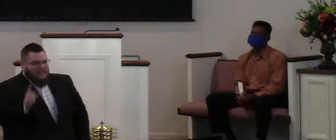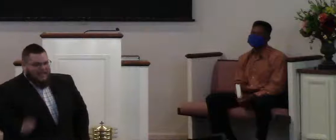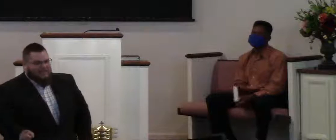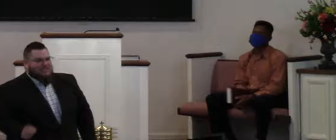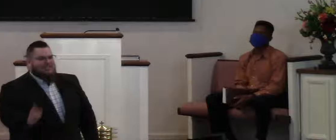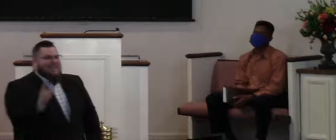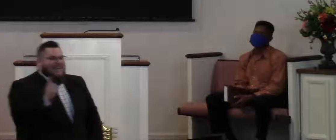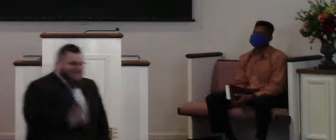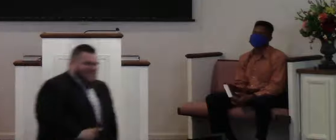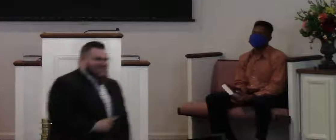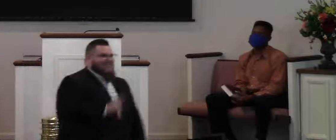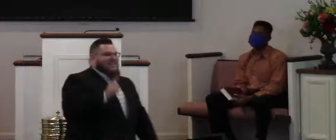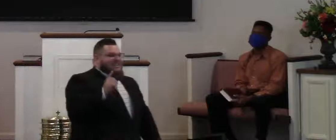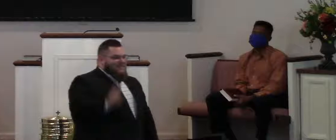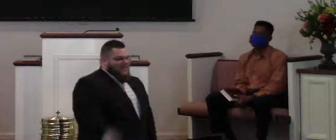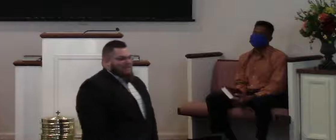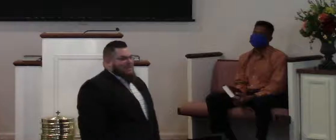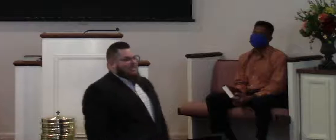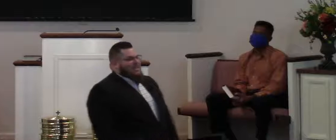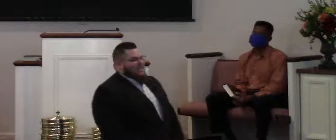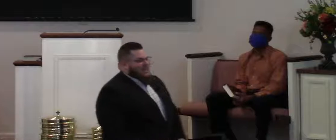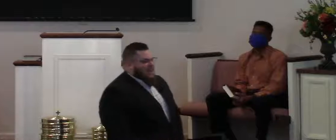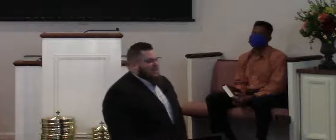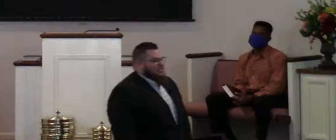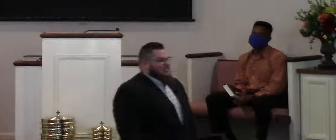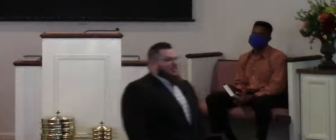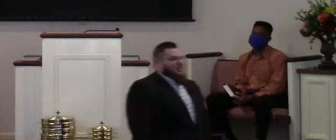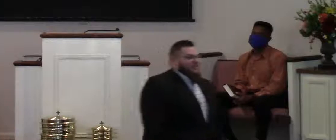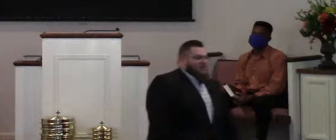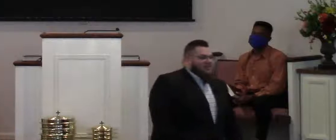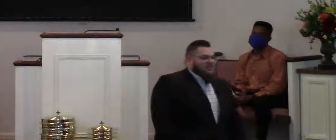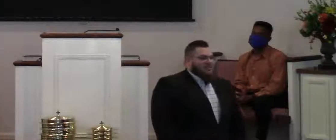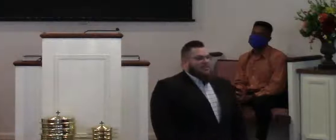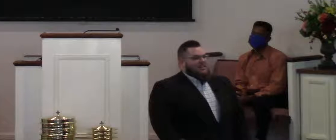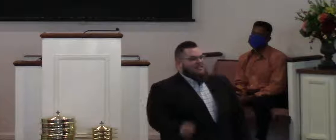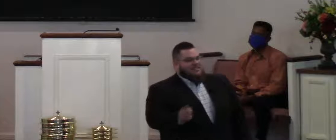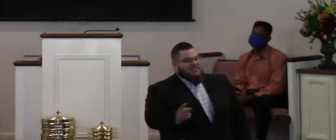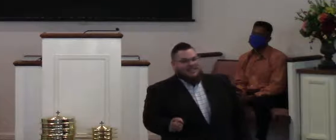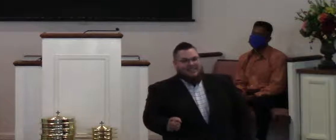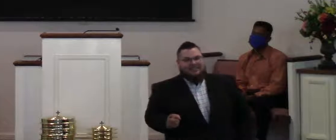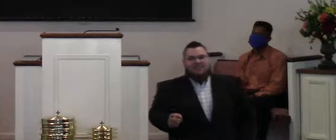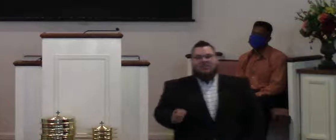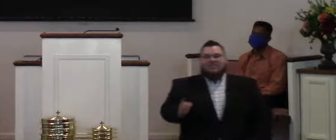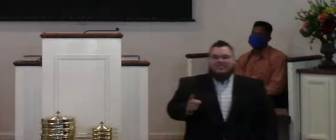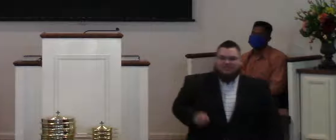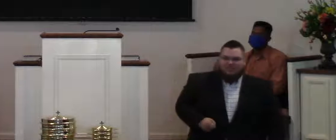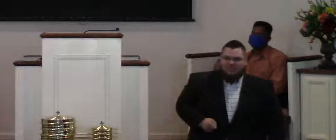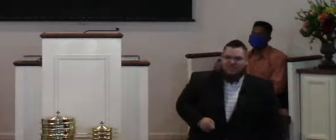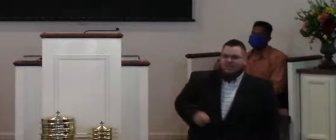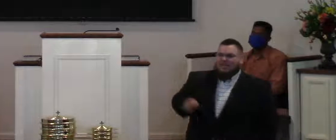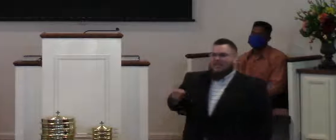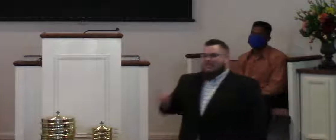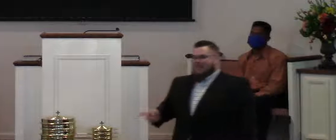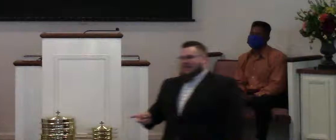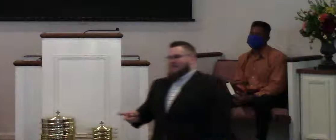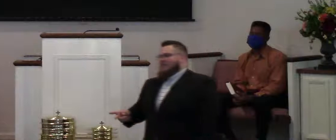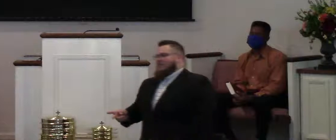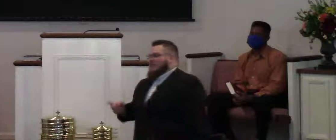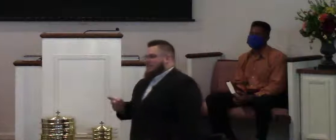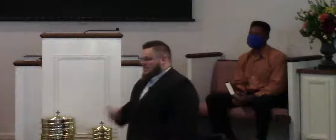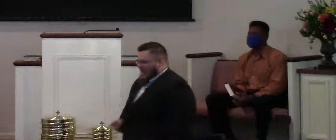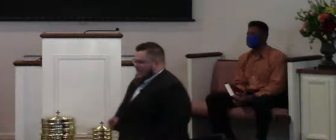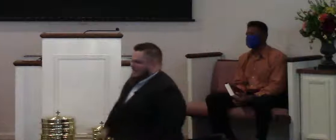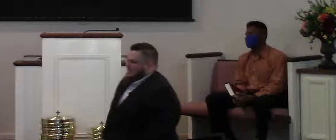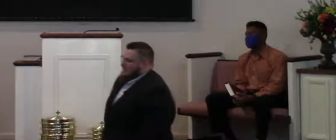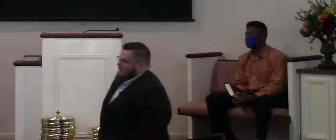Corinthians, Galatians, Ephesians, Philippians, Colossians, 1 Thessalonians, 2 Thessalonians, 1 Timothy, 2